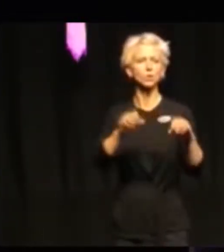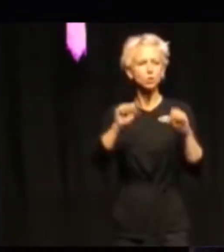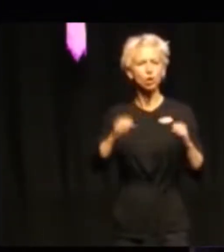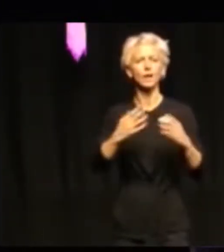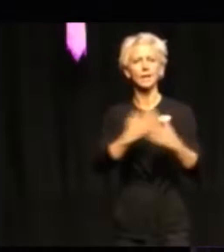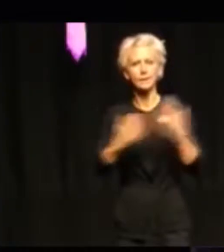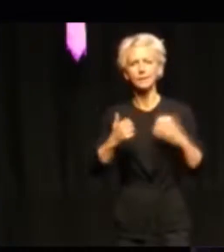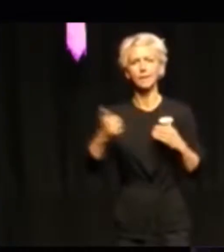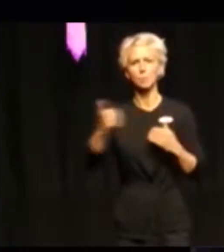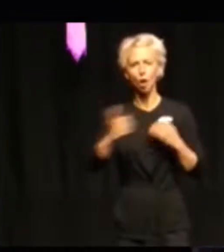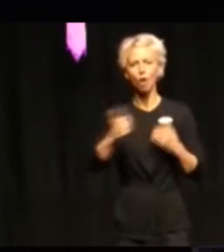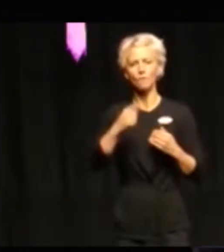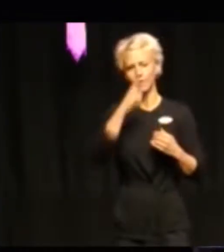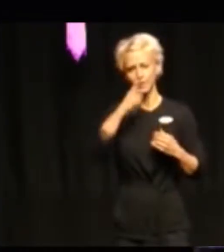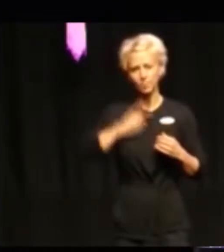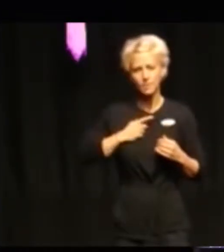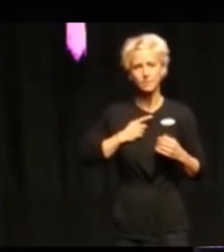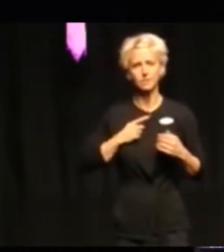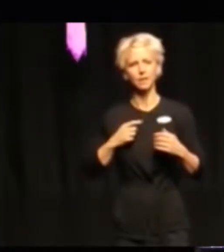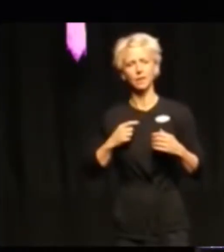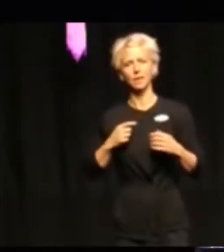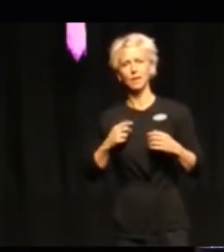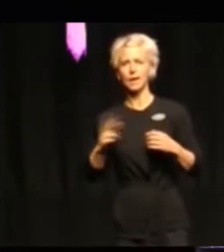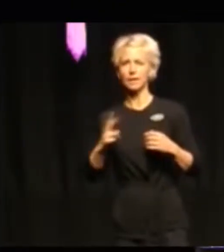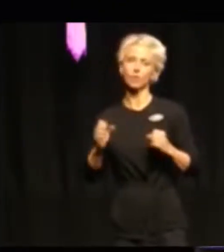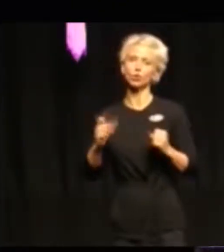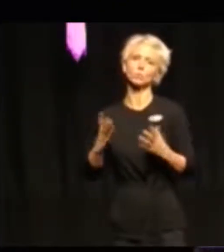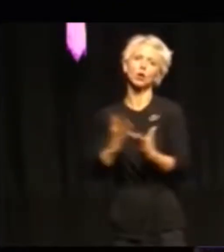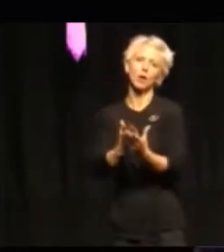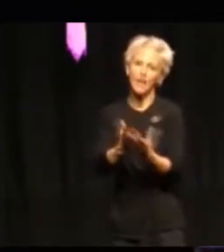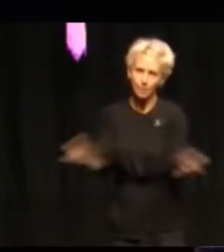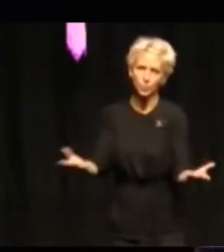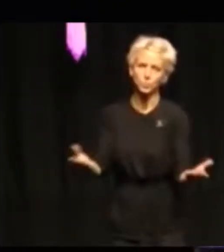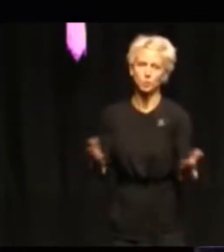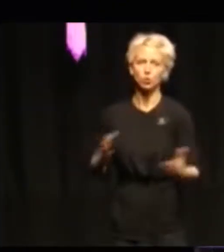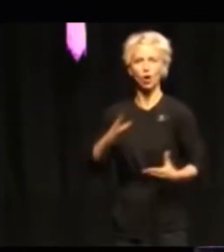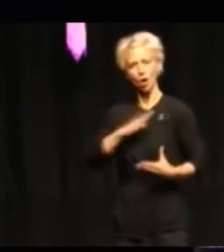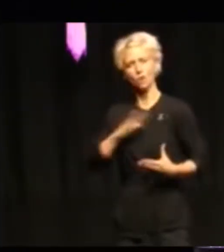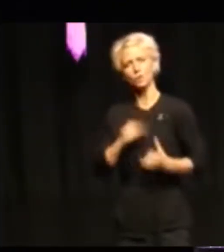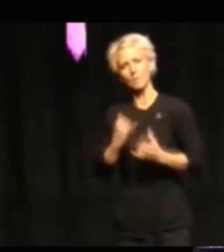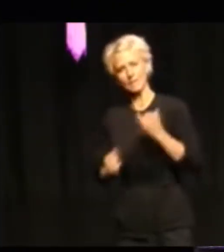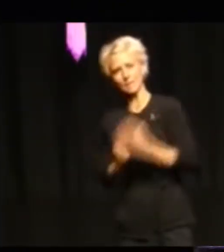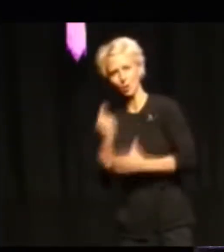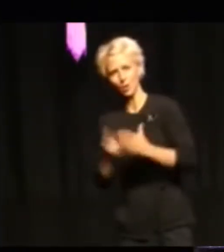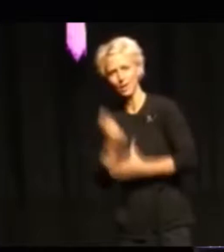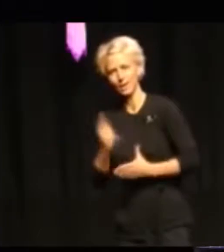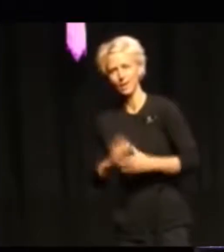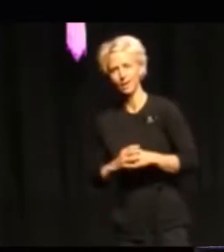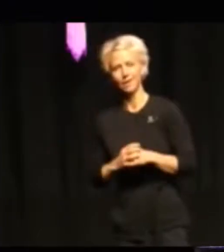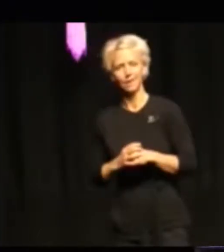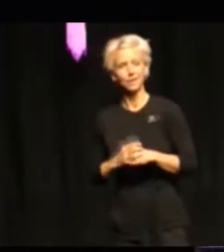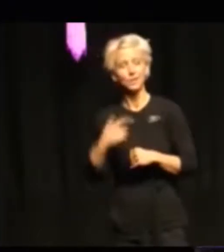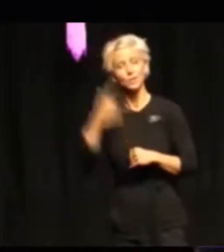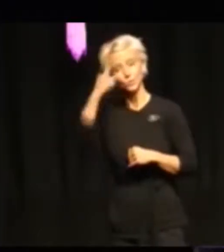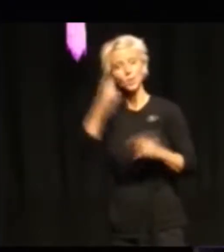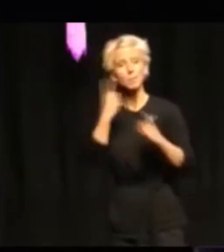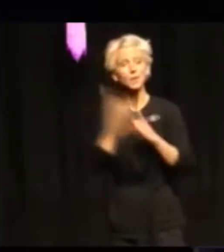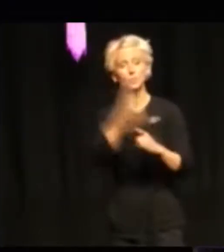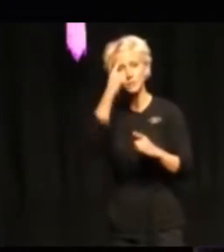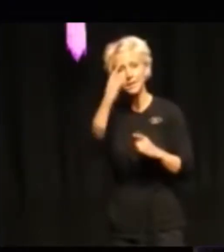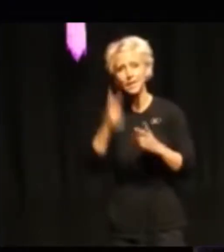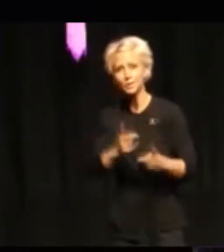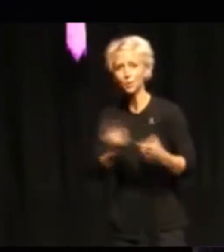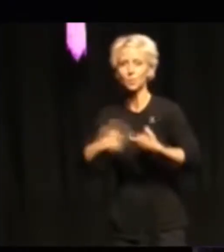things that humans should enjoy as being human. So we think human rights, if we think